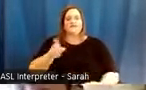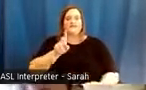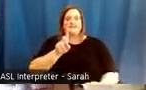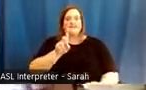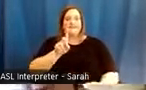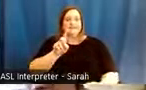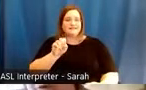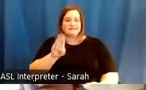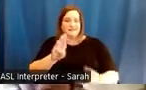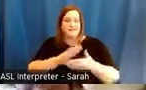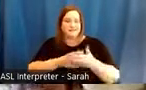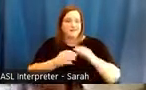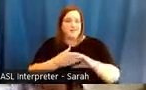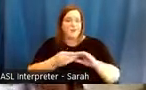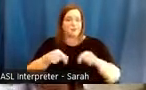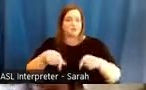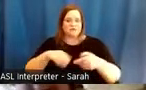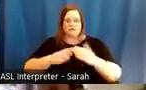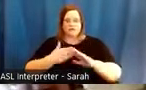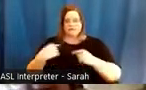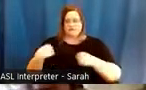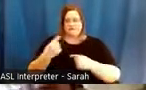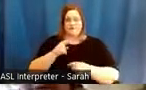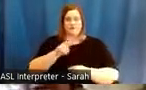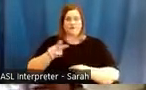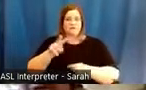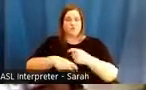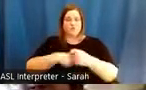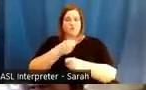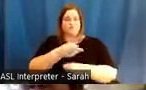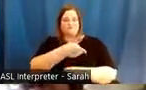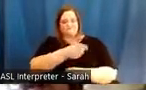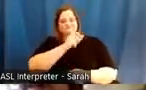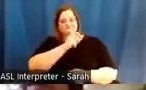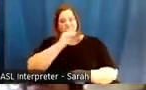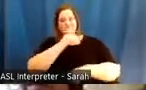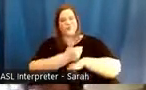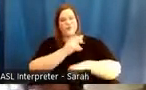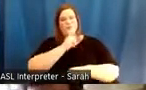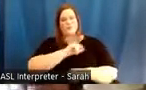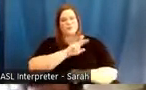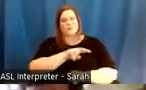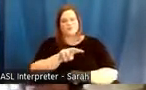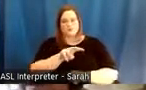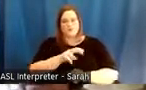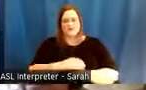in this community for 22 years now. Kate is 22. And,